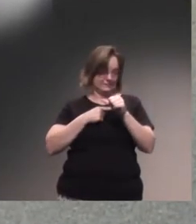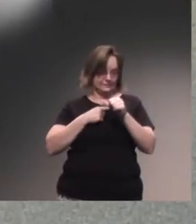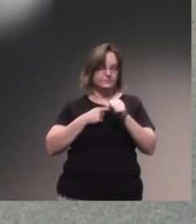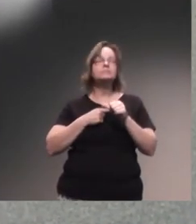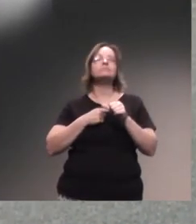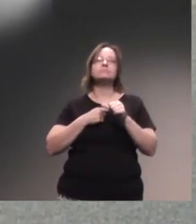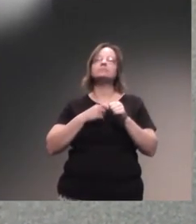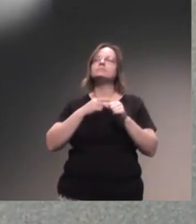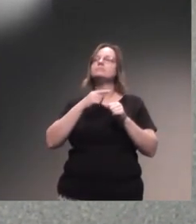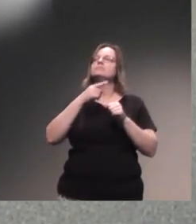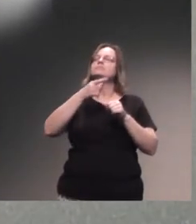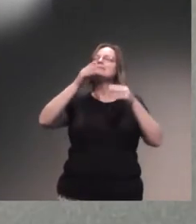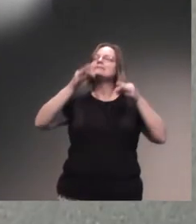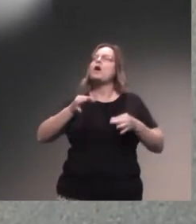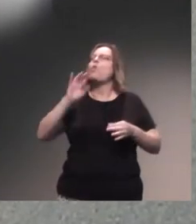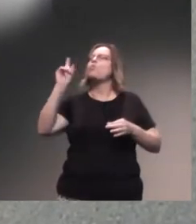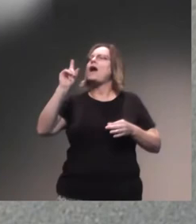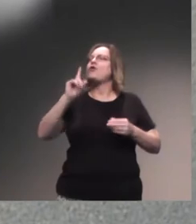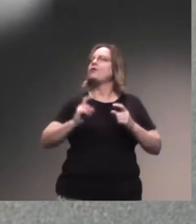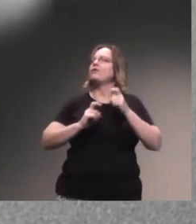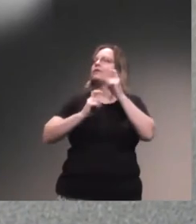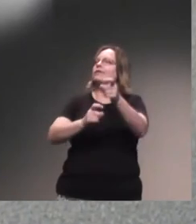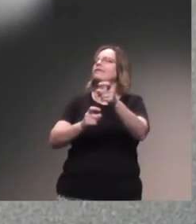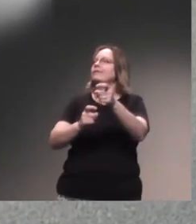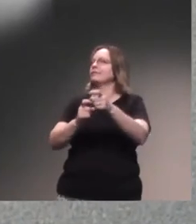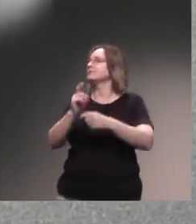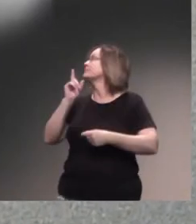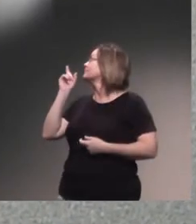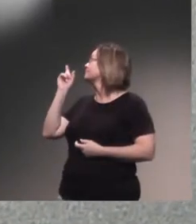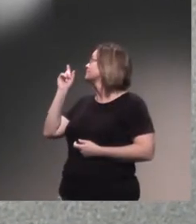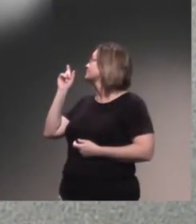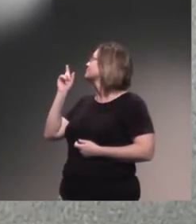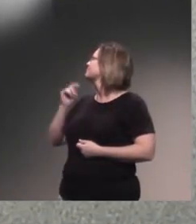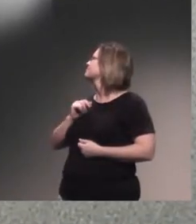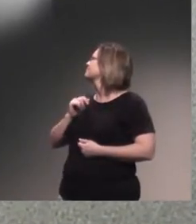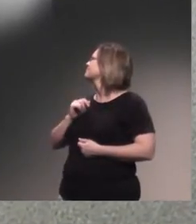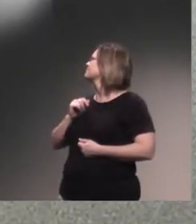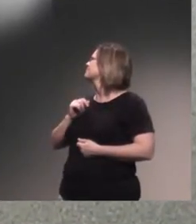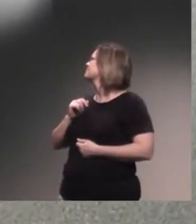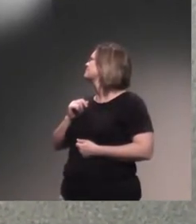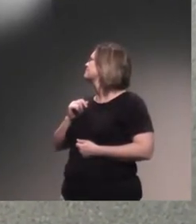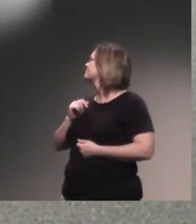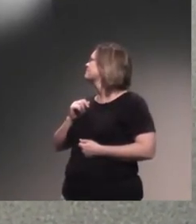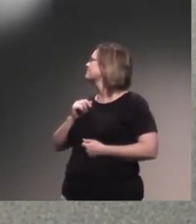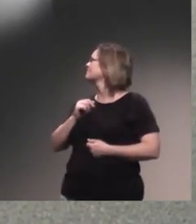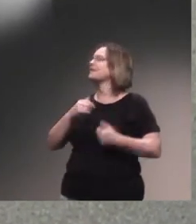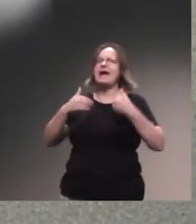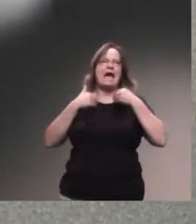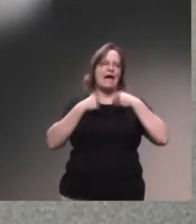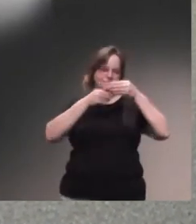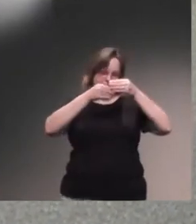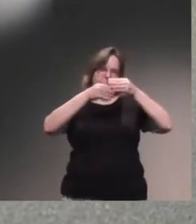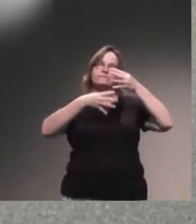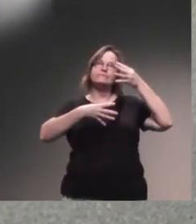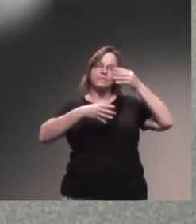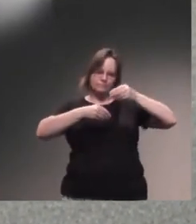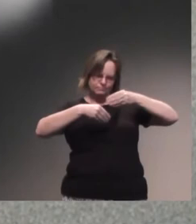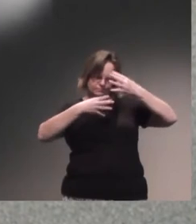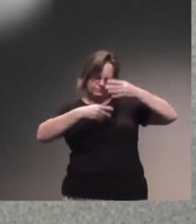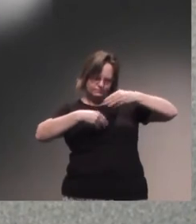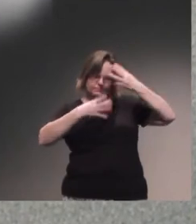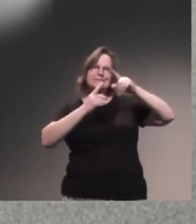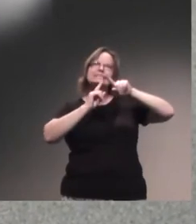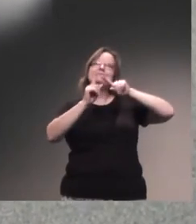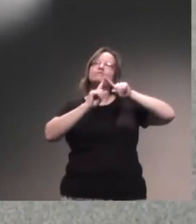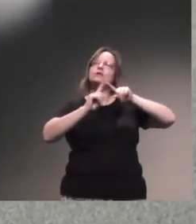select a fund that your donation will go to. So, click on the drop-down arrow, And at the bottom of the page, you can roll through